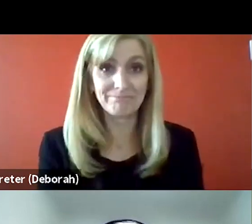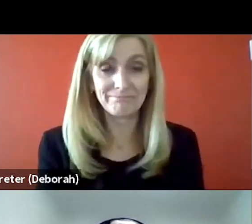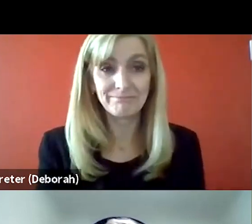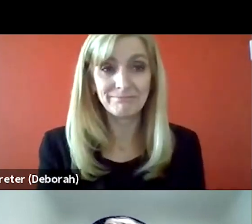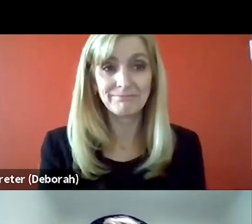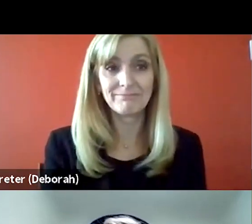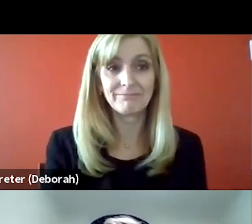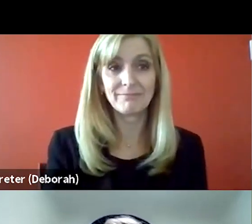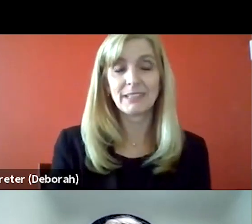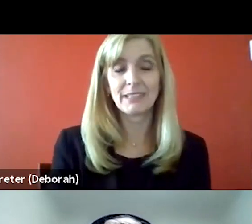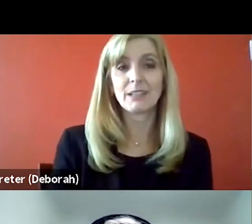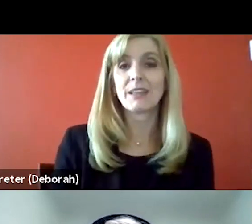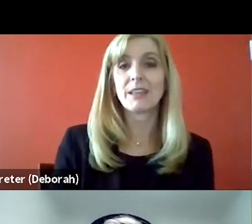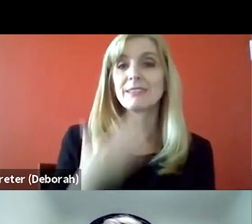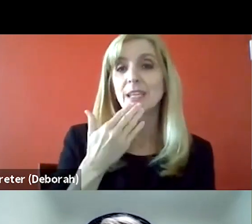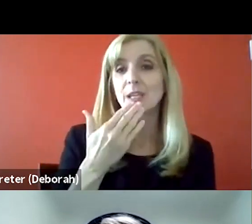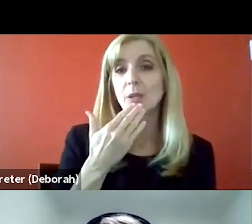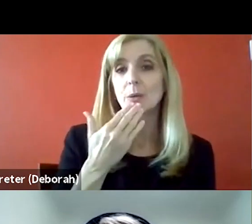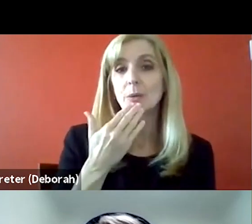Thank you. And Madeline?